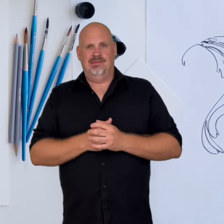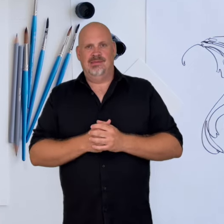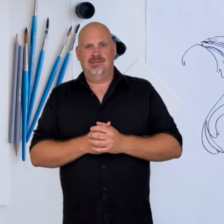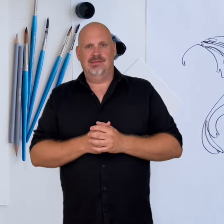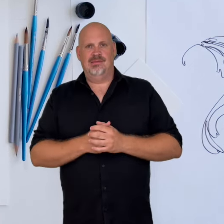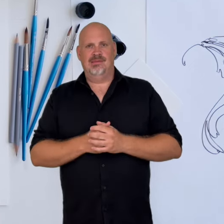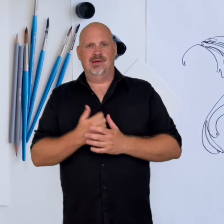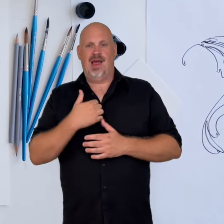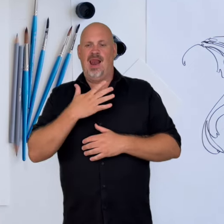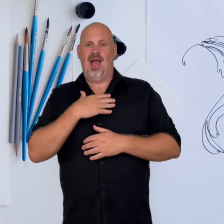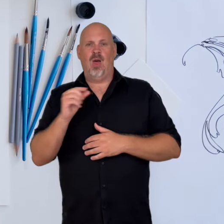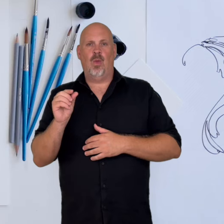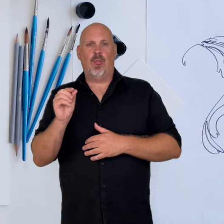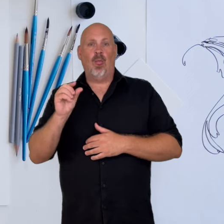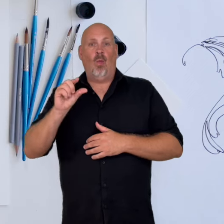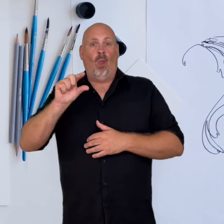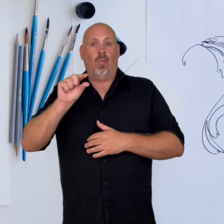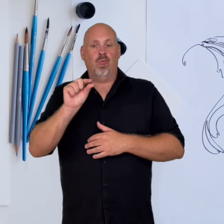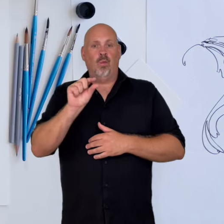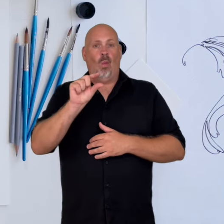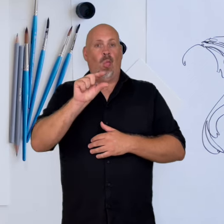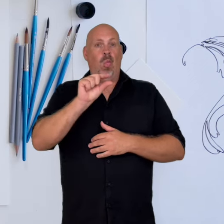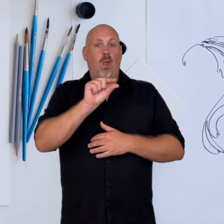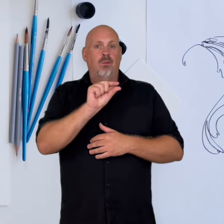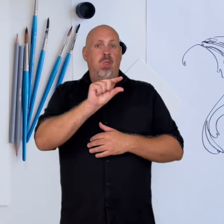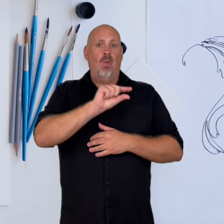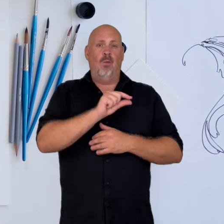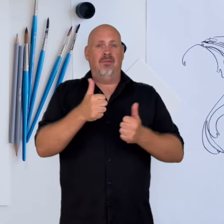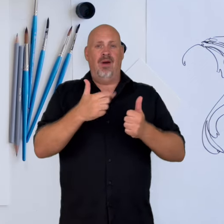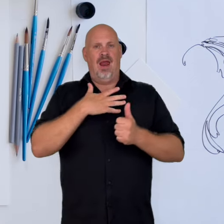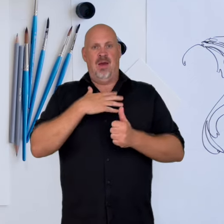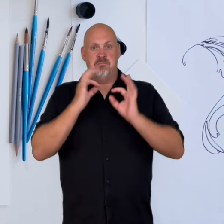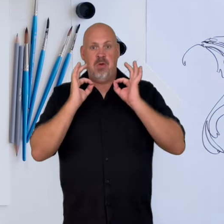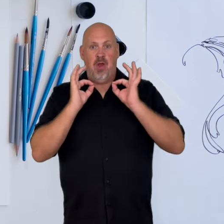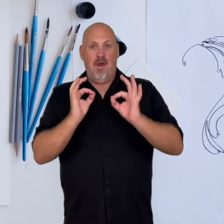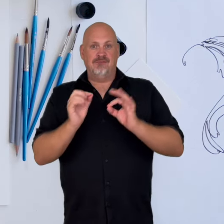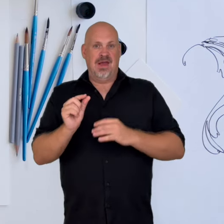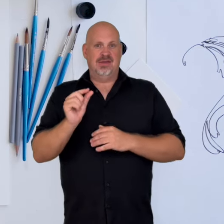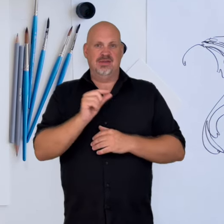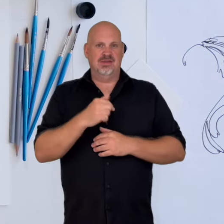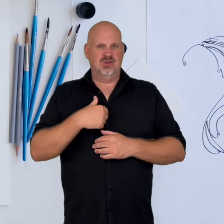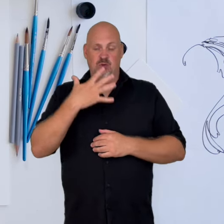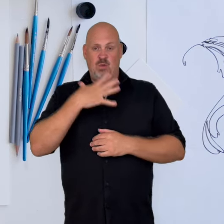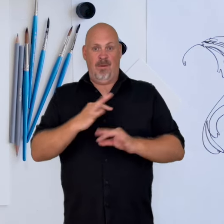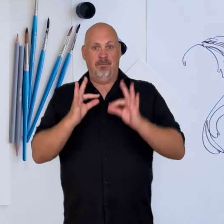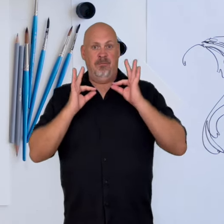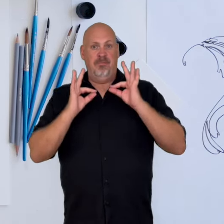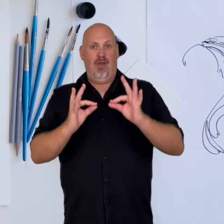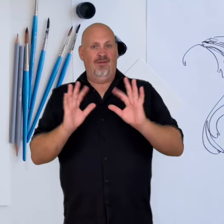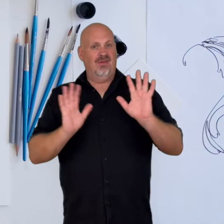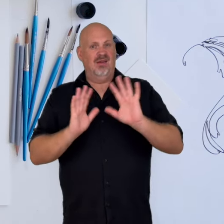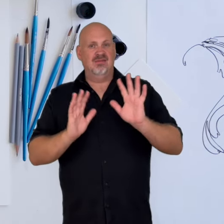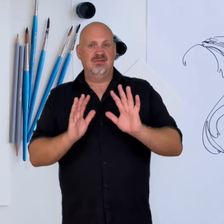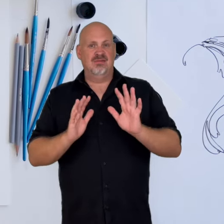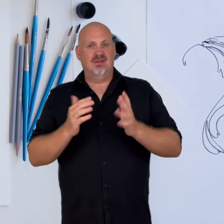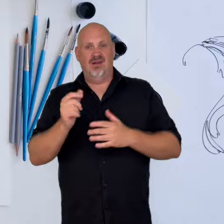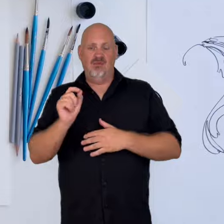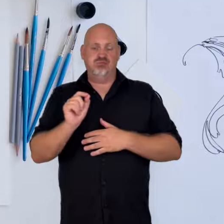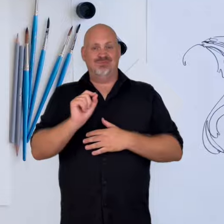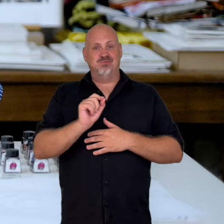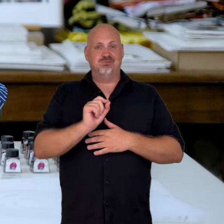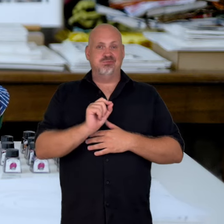bit, get a bit deeper, and then if lines move and wobble around, they're all good. They all give a bit of personality. I